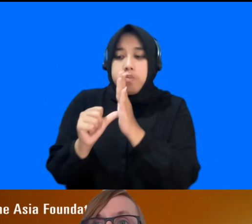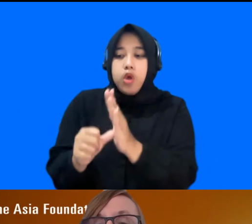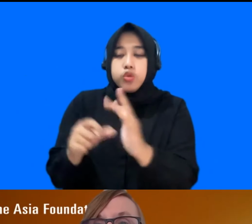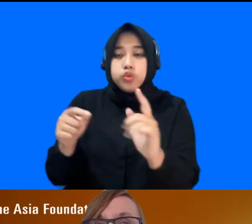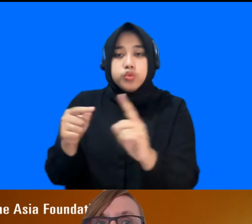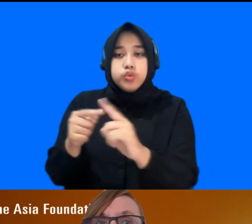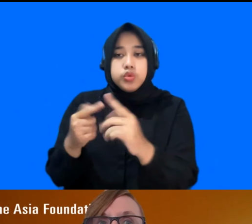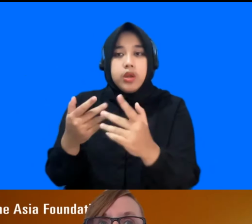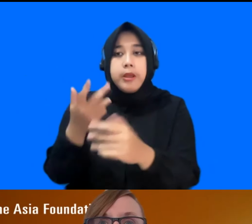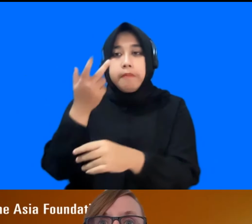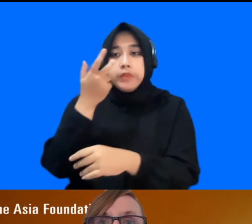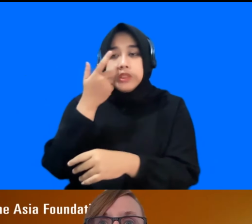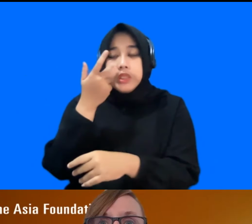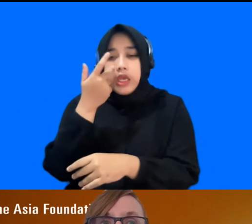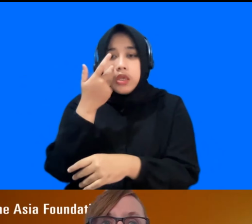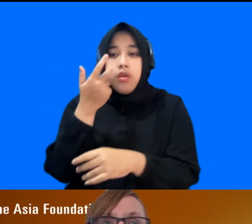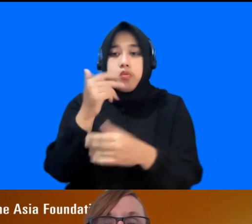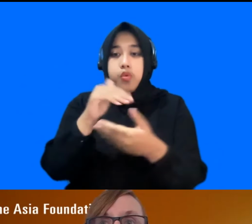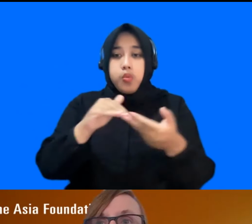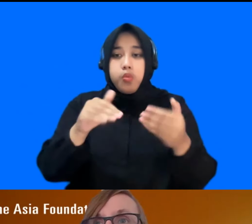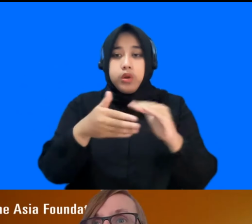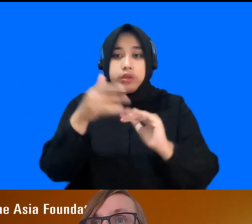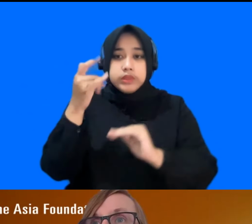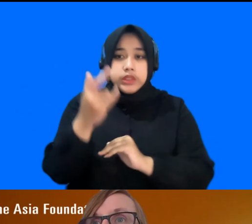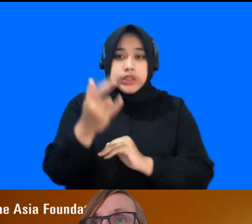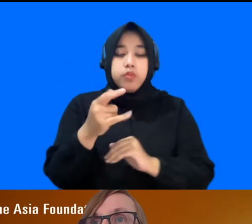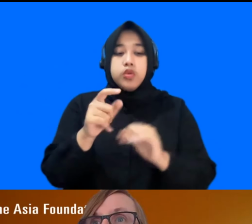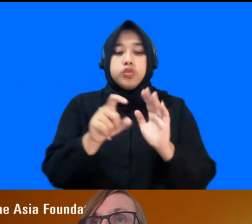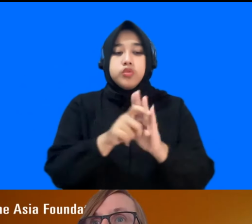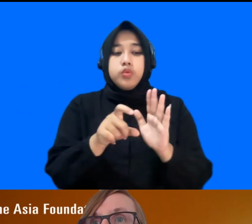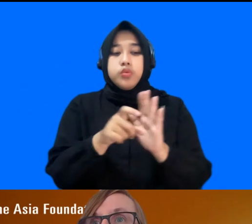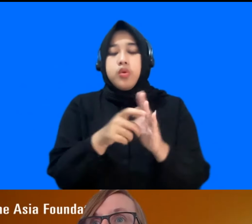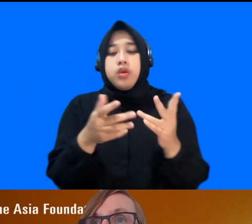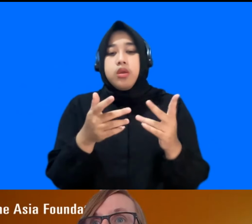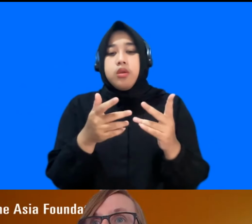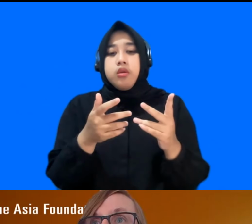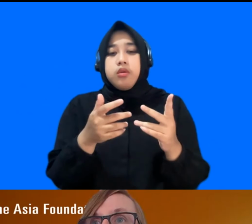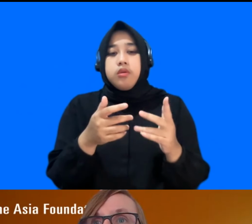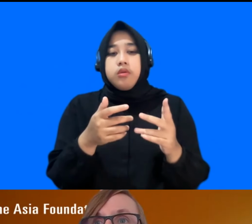have the Open Geospatial Consortium, we have the OpenStreetMap Foundation,